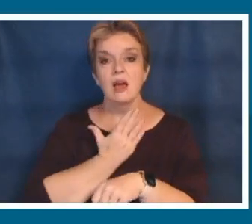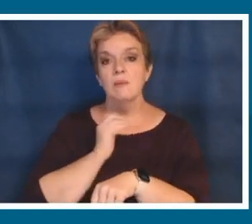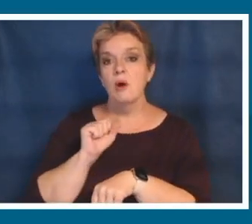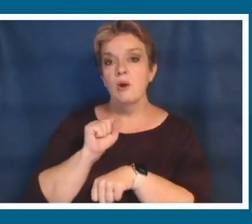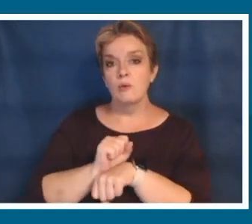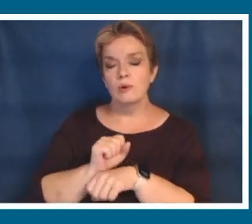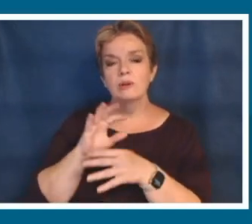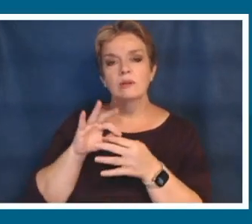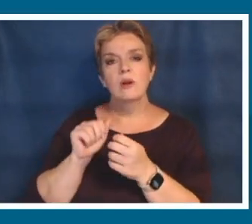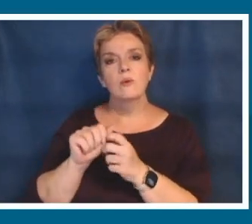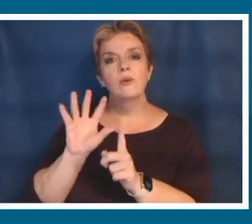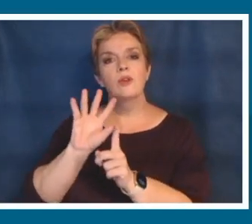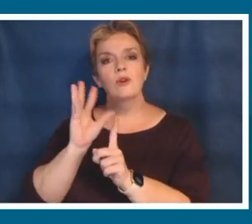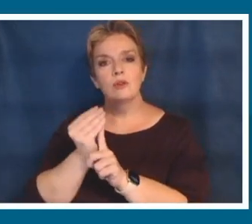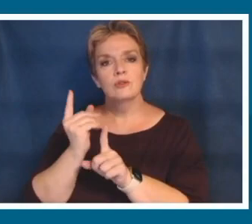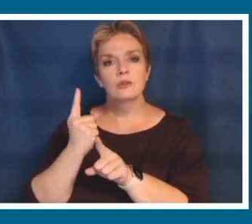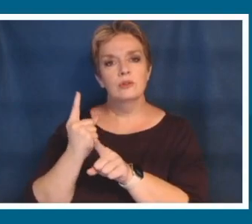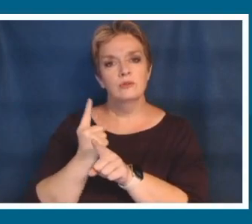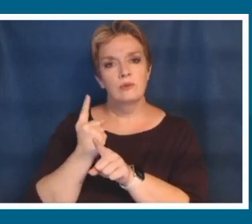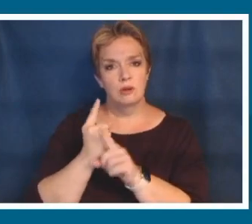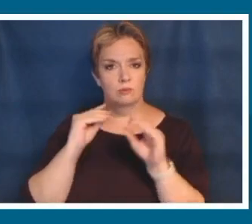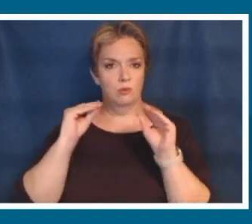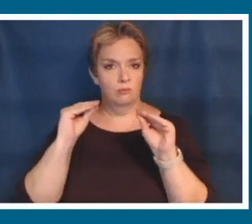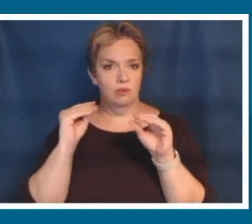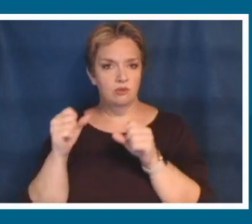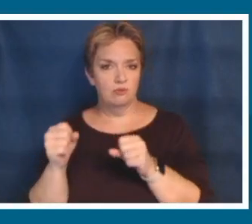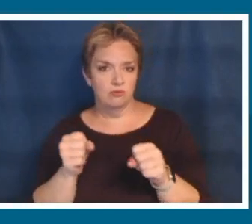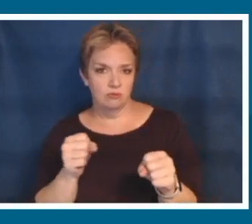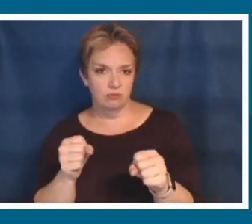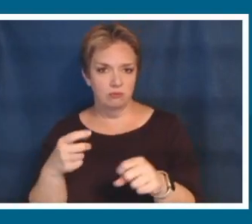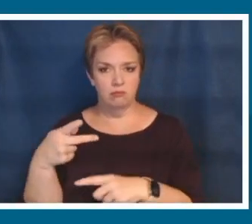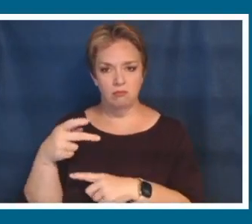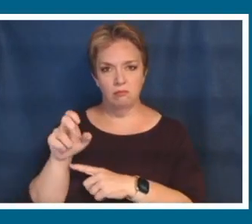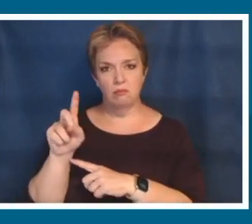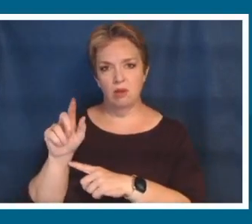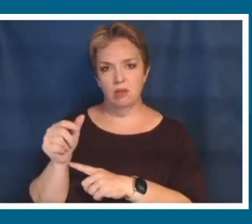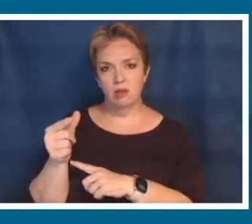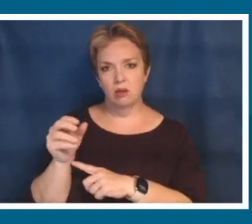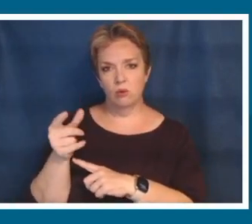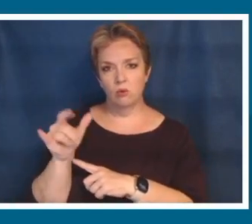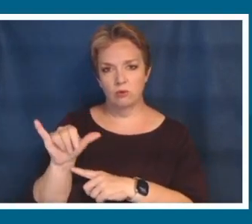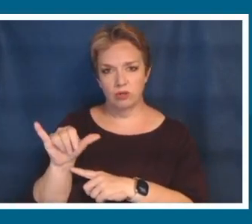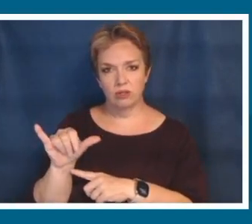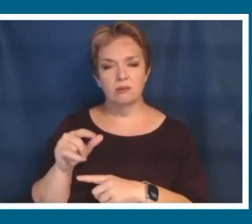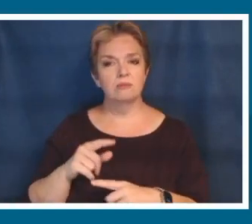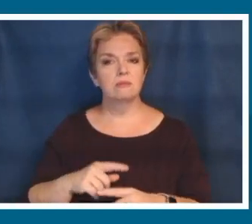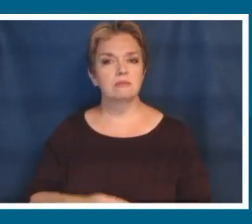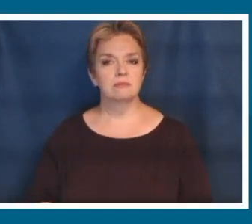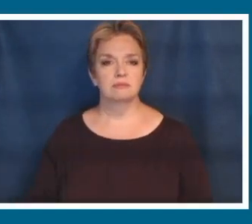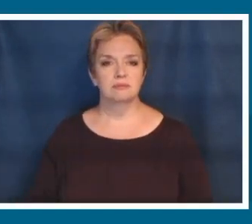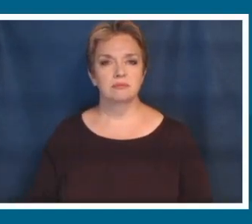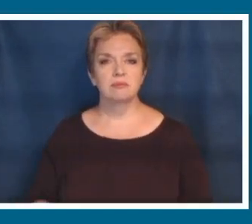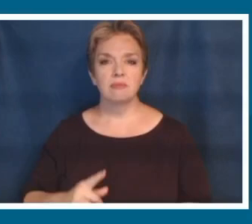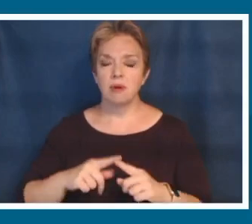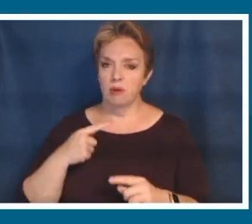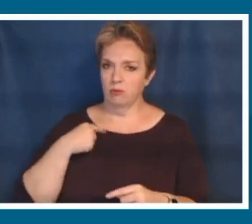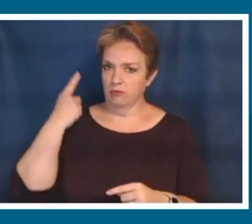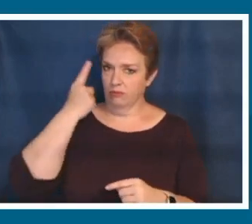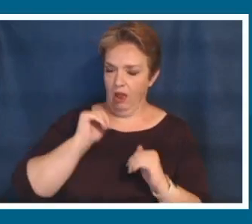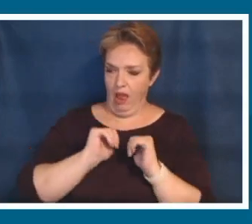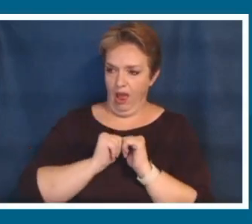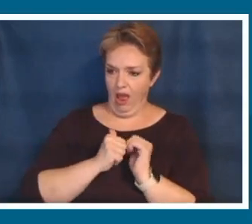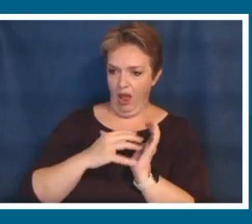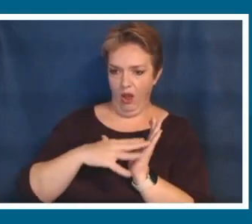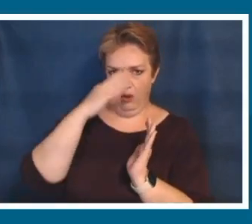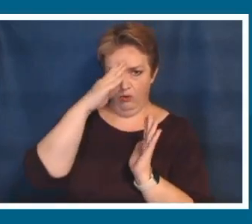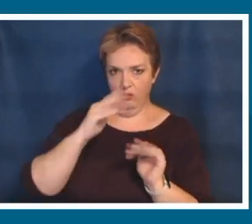pedagogy, which I'll talk a little bit about later. But the big question for us is how can learners see themselves